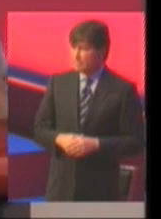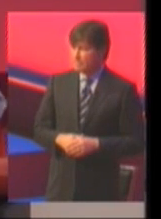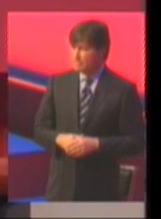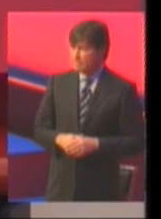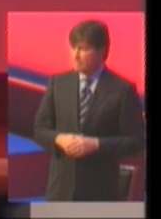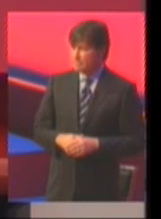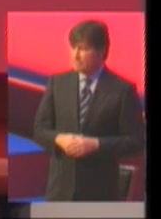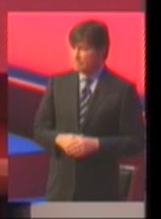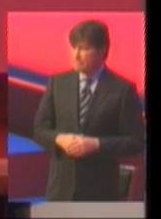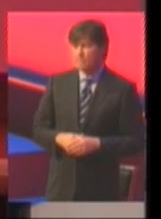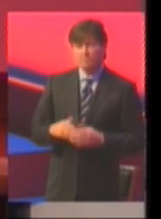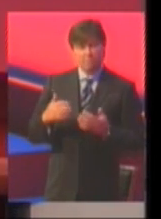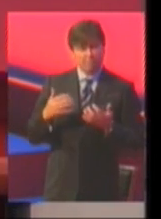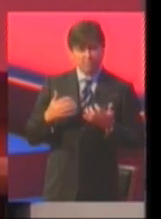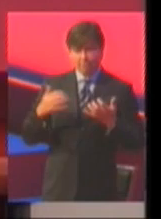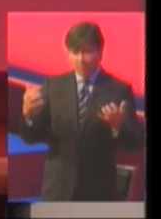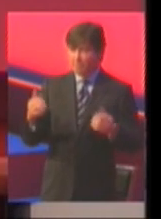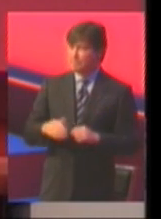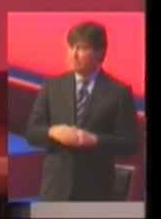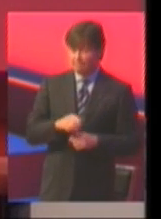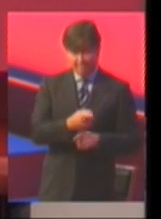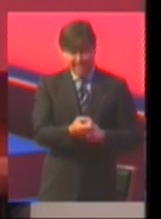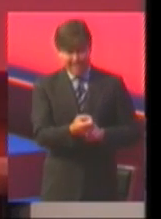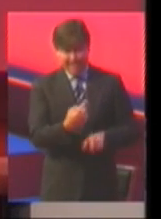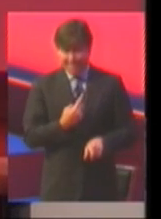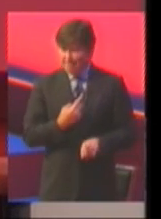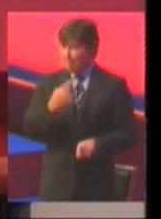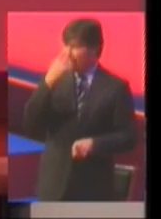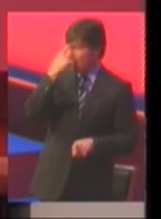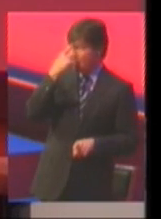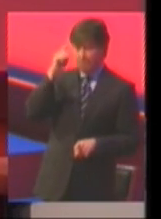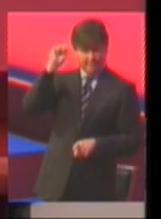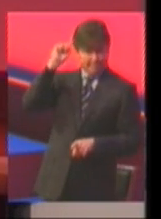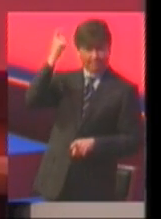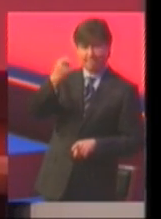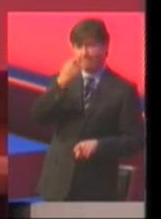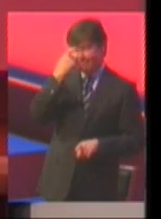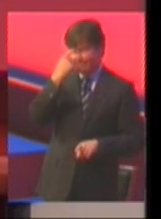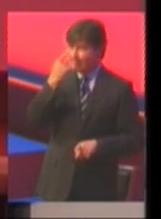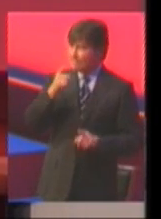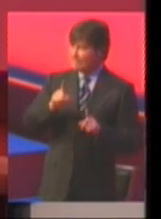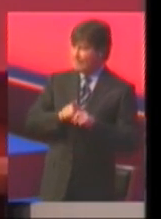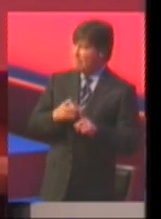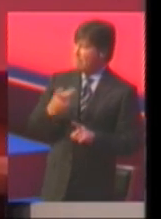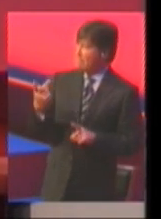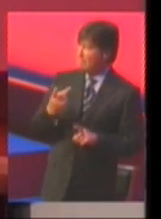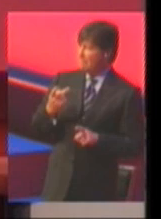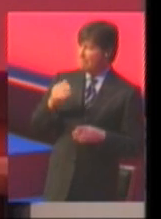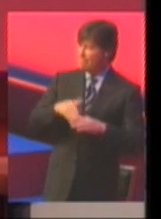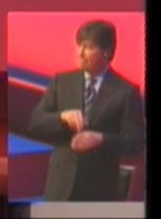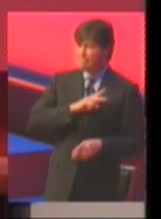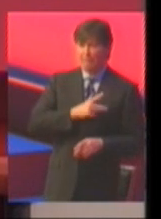The conference, that answer reminded me of something else. It reminded me of why each and every one of us gathered in this hall joined the Labour